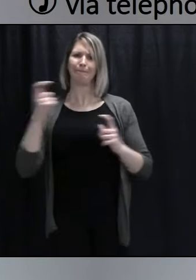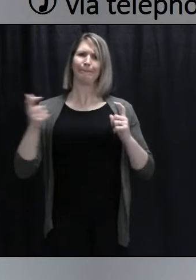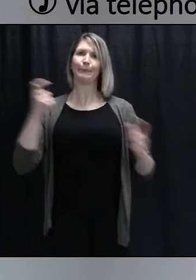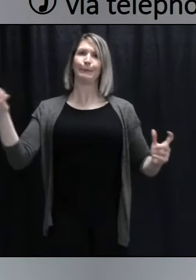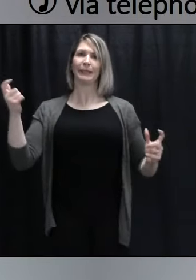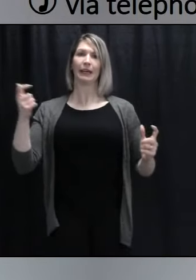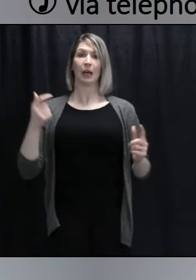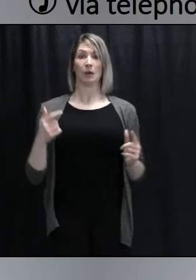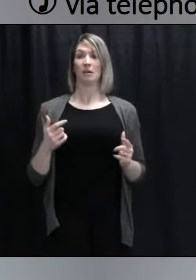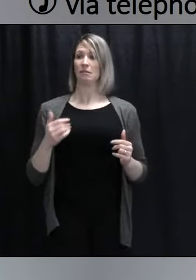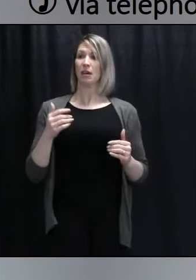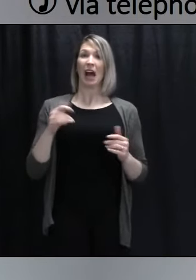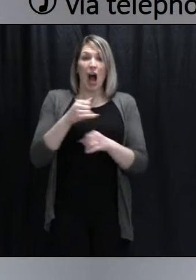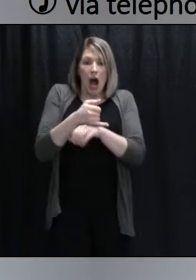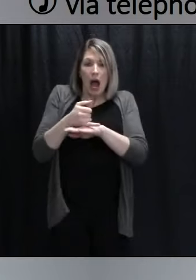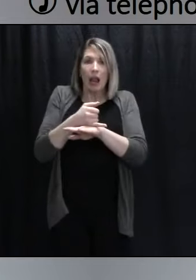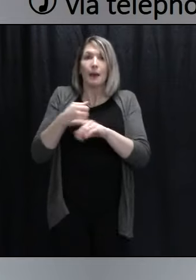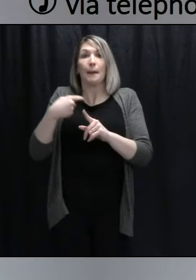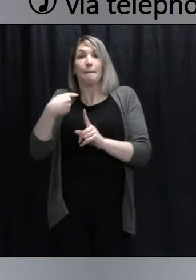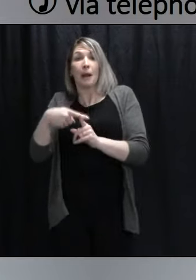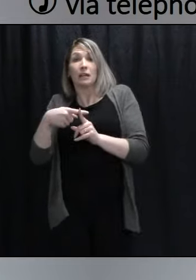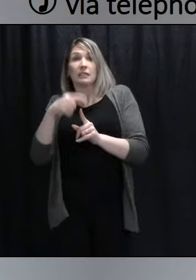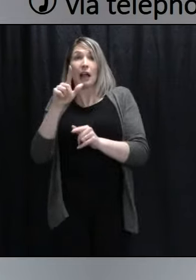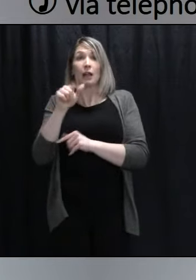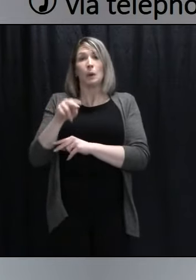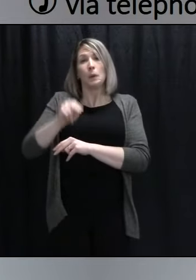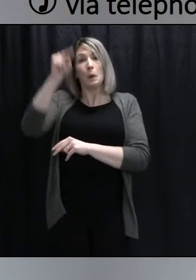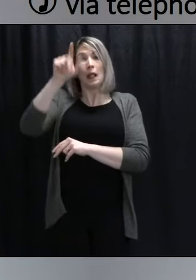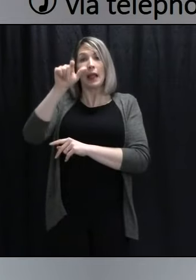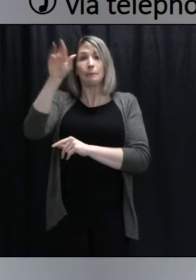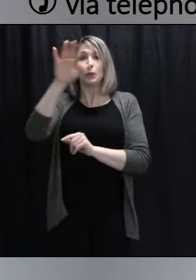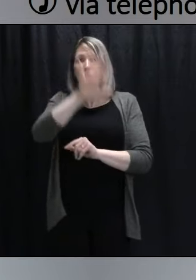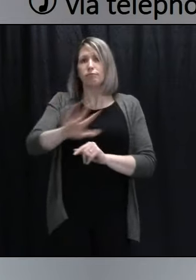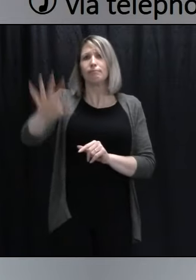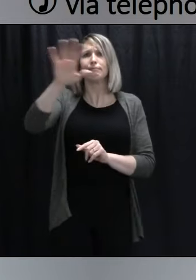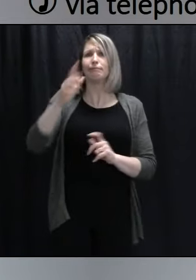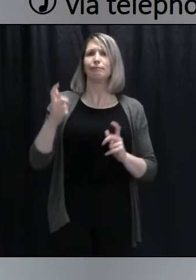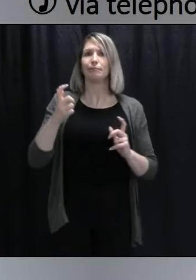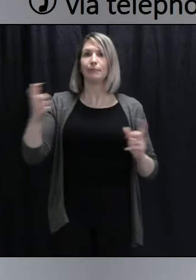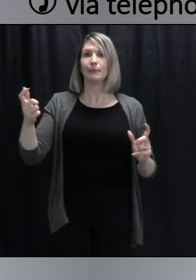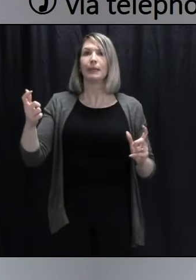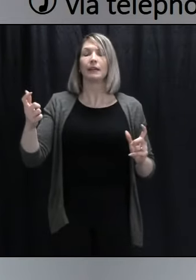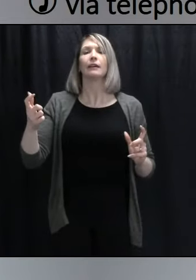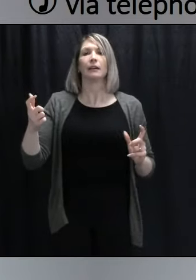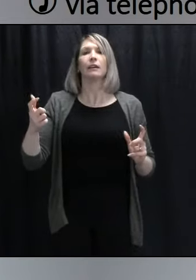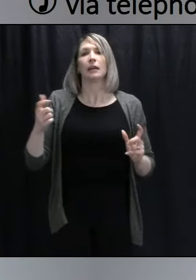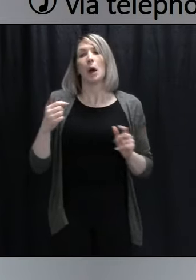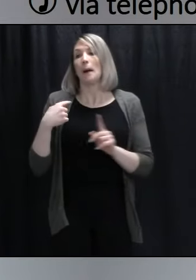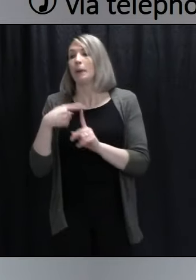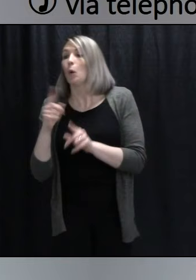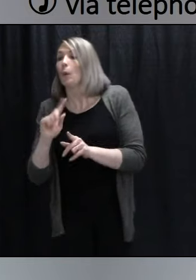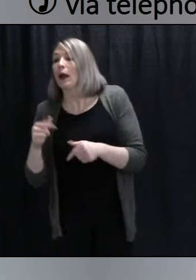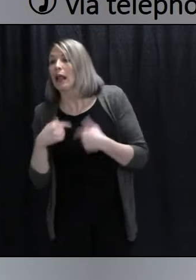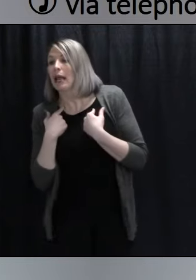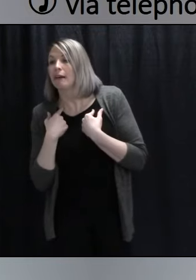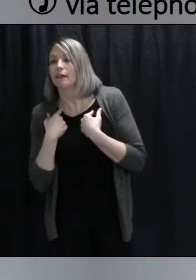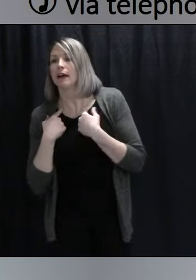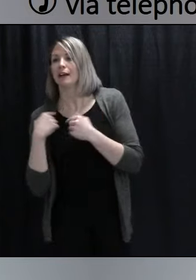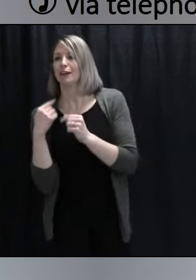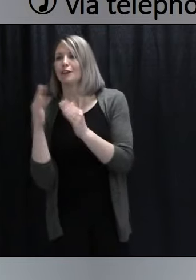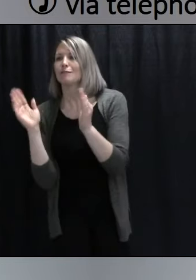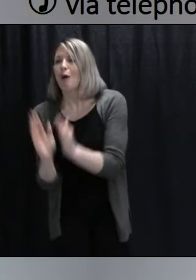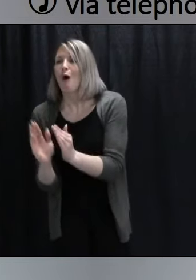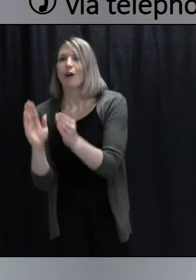large province, but people live together in relatively close proximity where they do. So